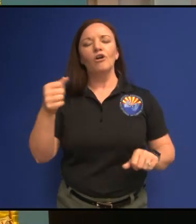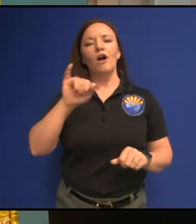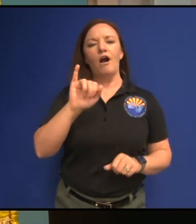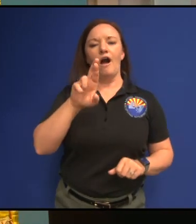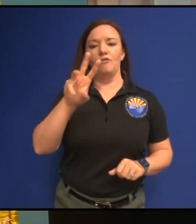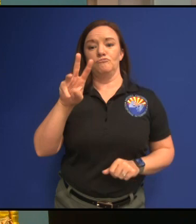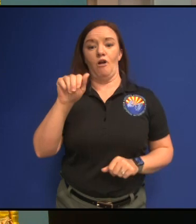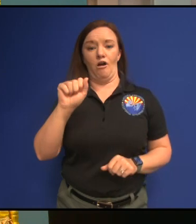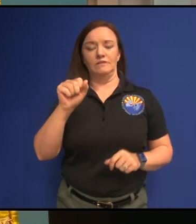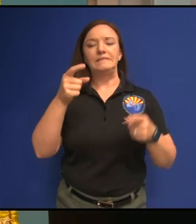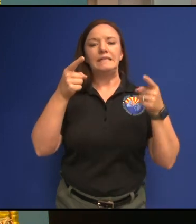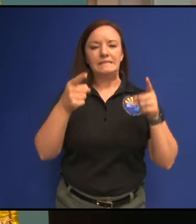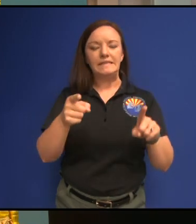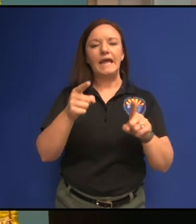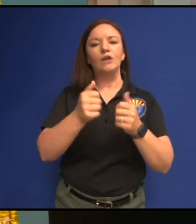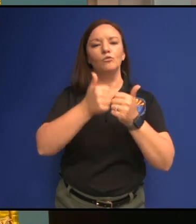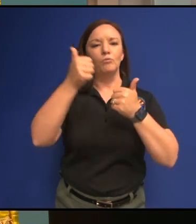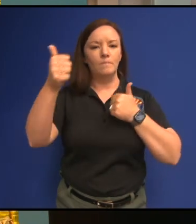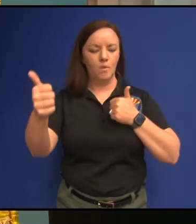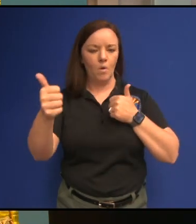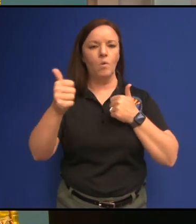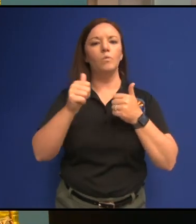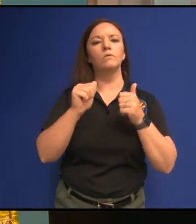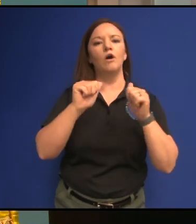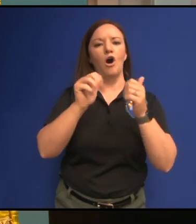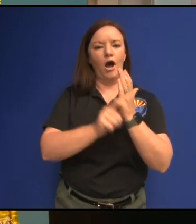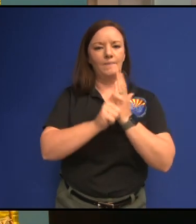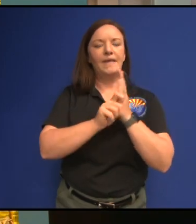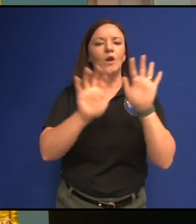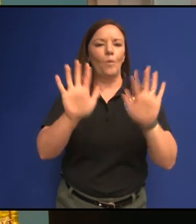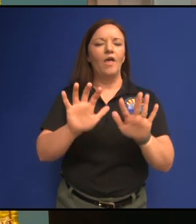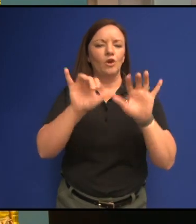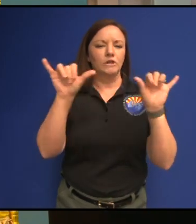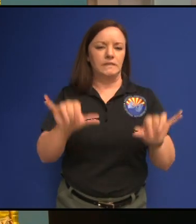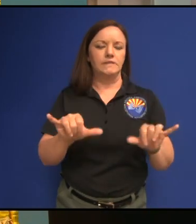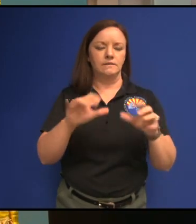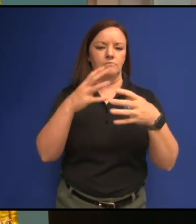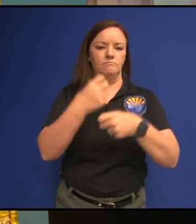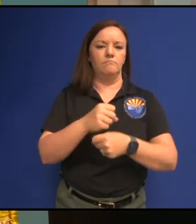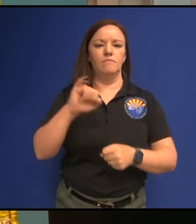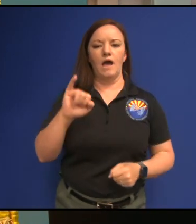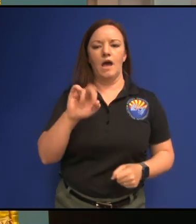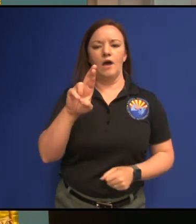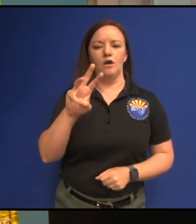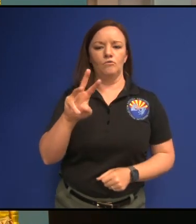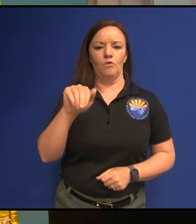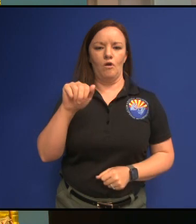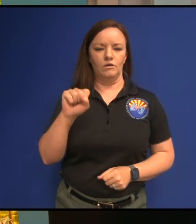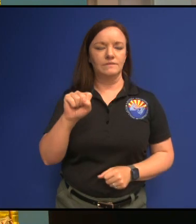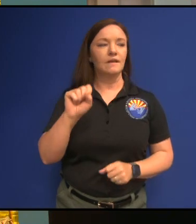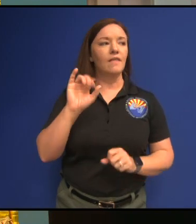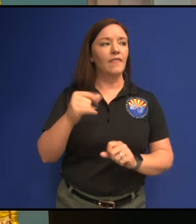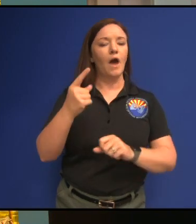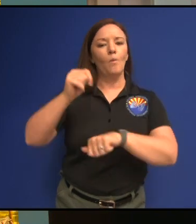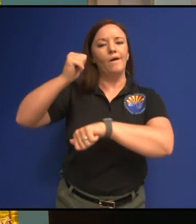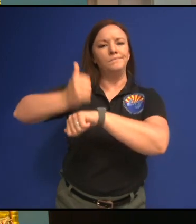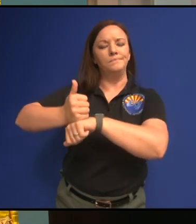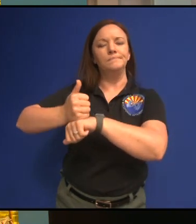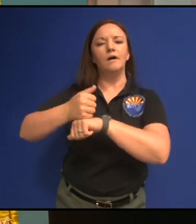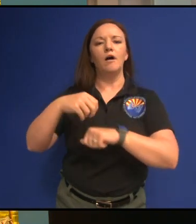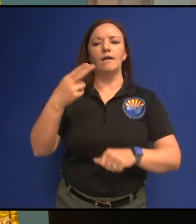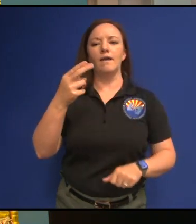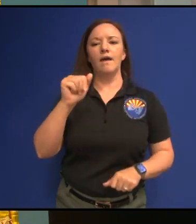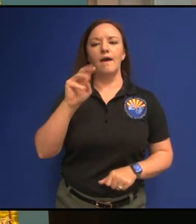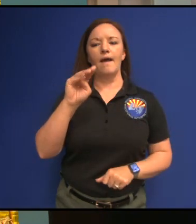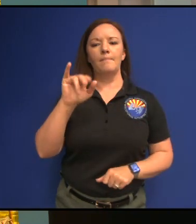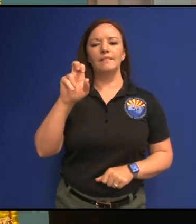remote automated weather system, or we call them IRAWs. That's a photo of the one that we put up yesterday, right up on the Hamilton Mesa area of the Pecos